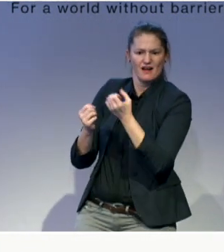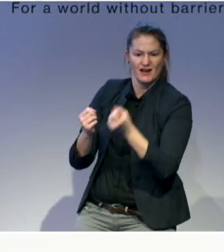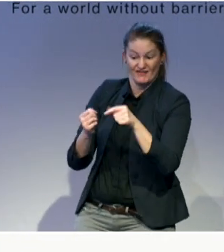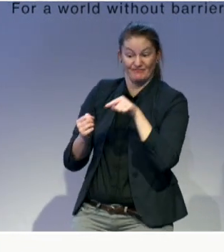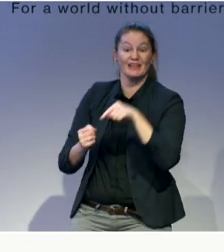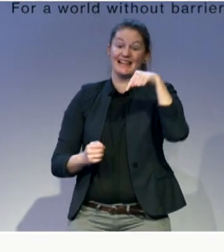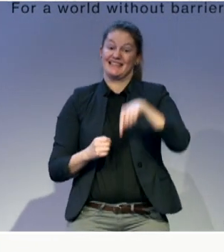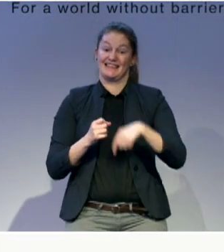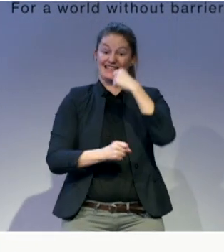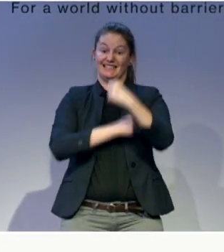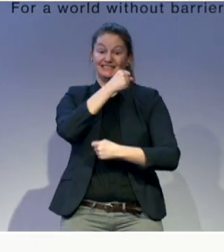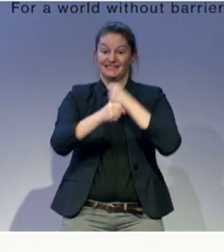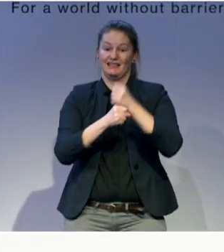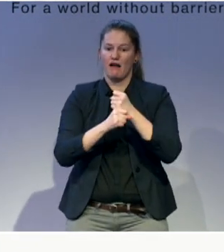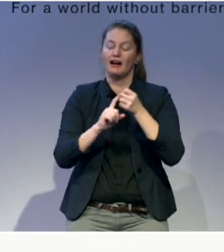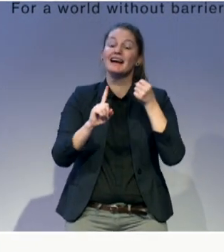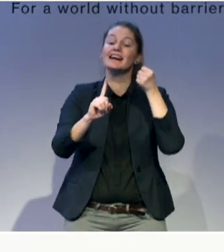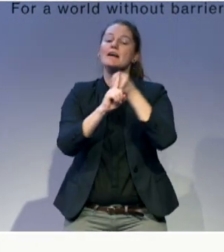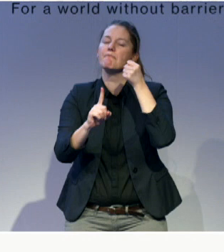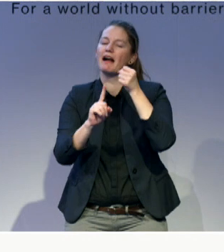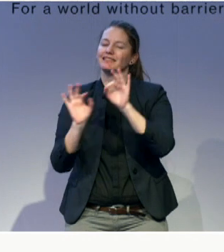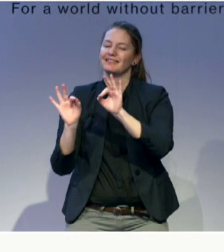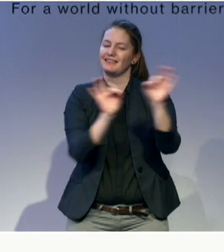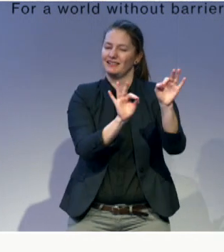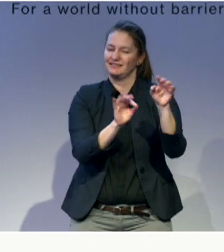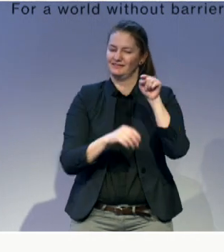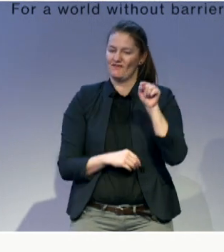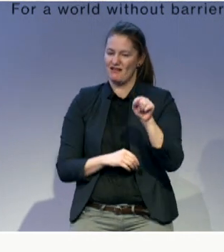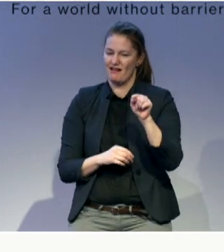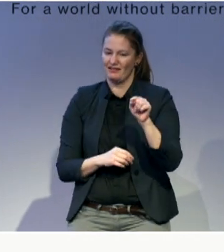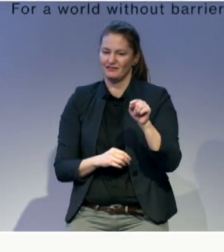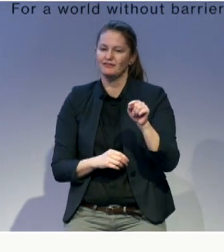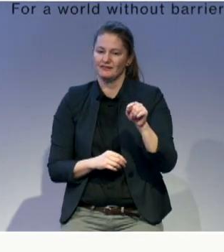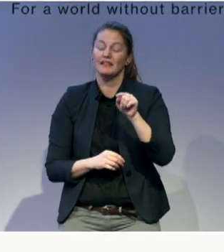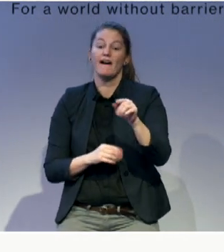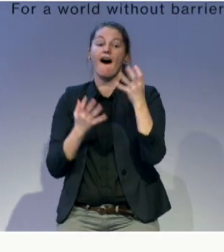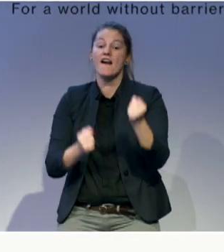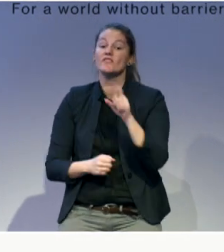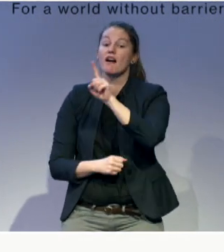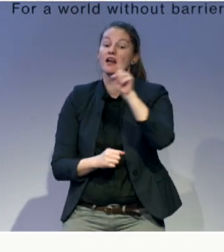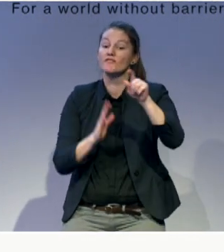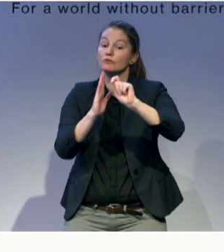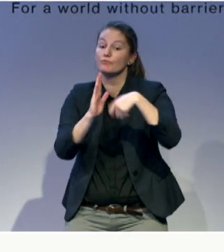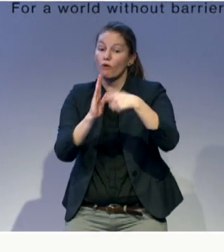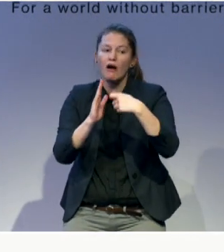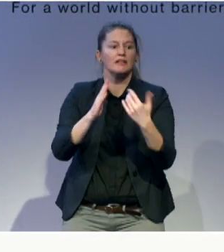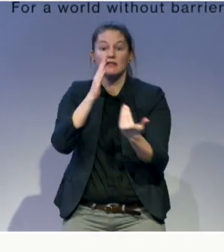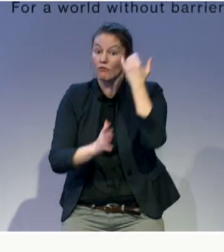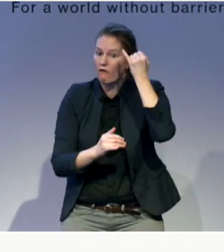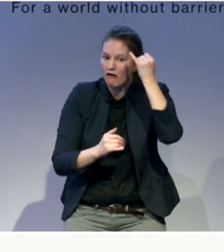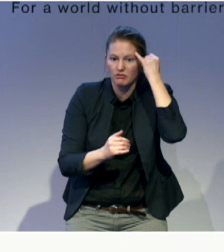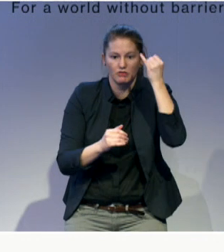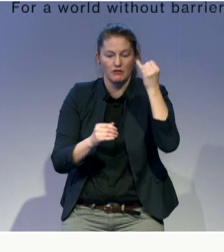11 innovative practices with the additional means and opportunities needed to grow and to scale